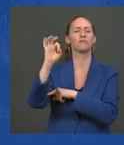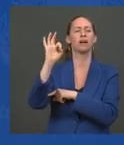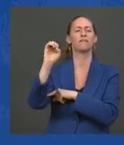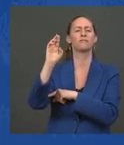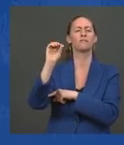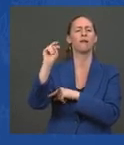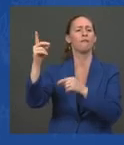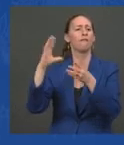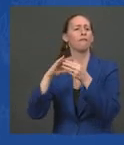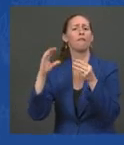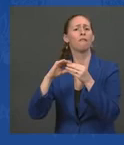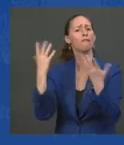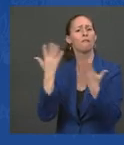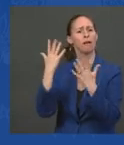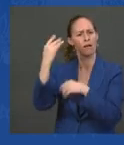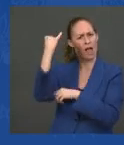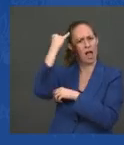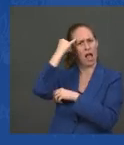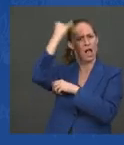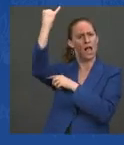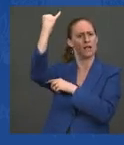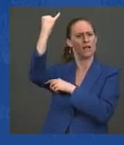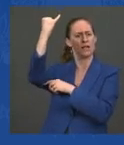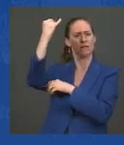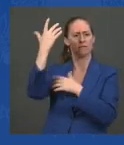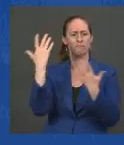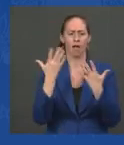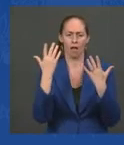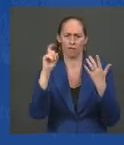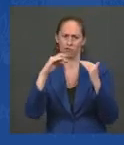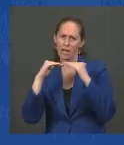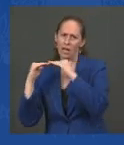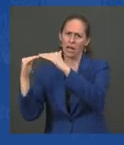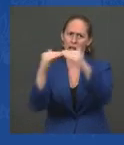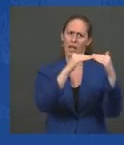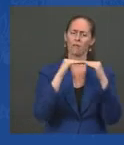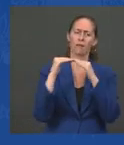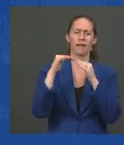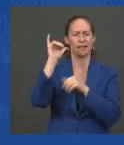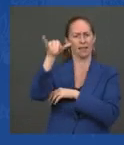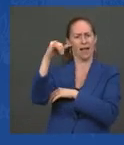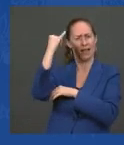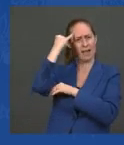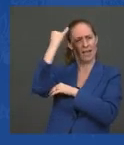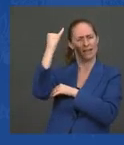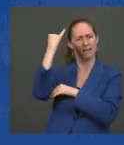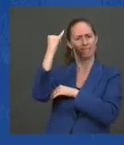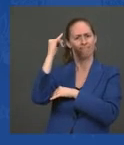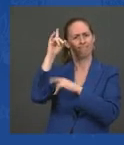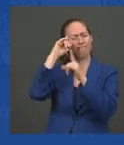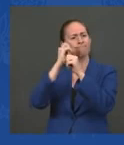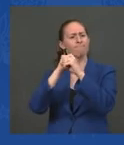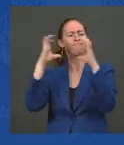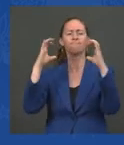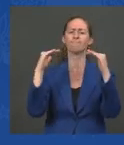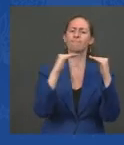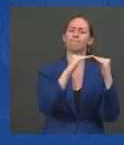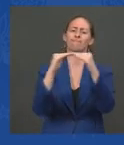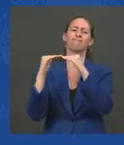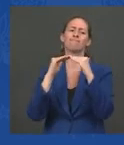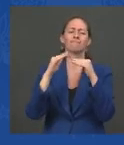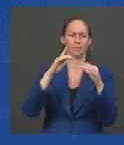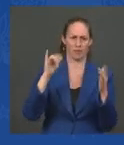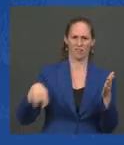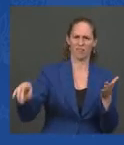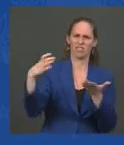of America, that we are all created equal, endowed by or created with certain inalienable rights. We all deserve to be treated